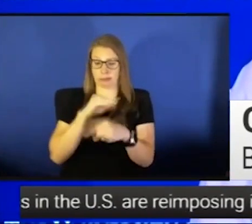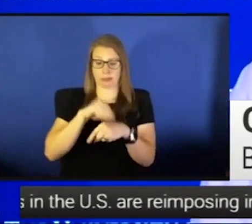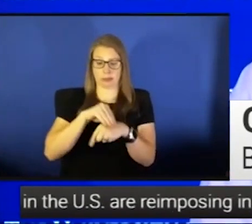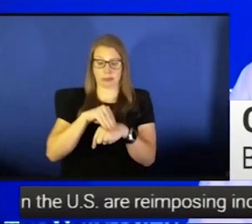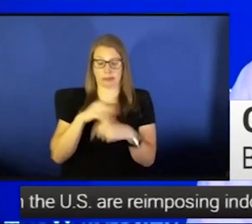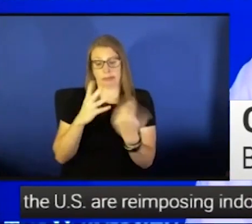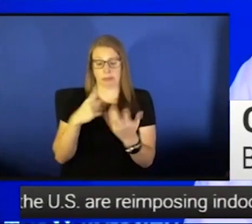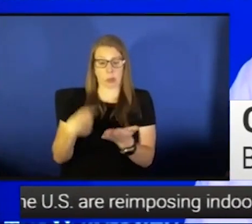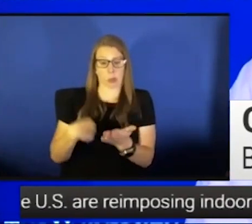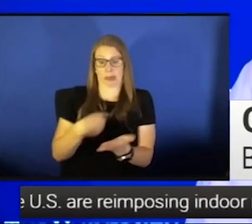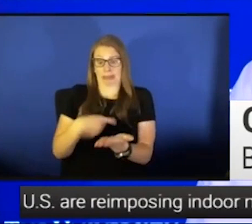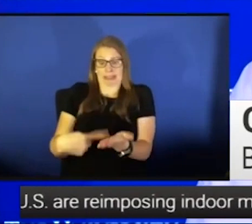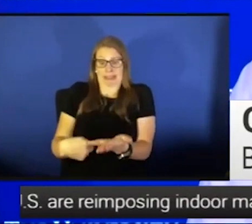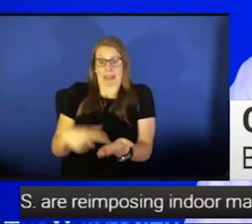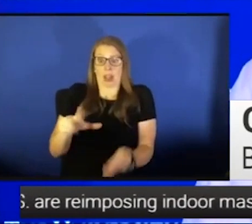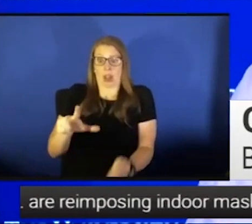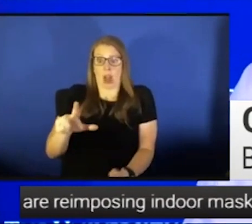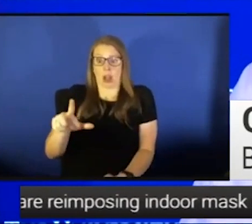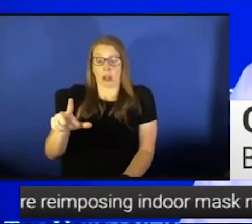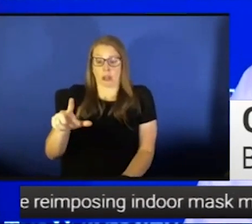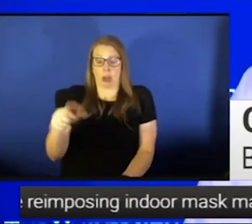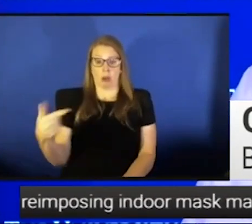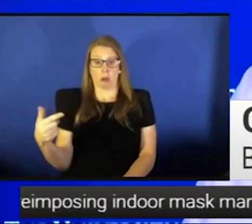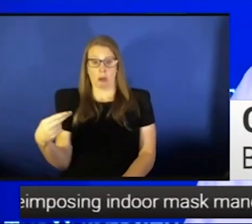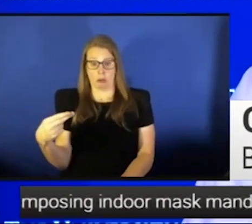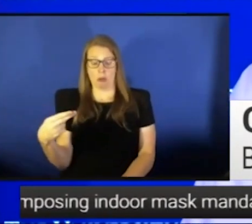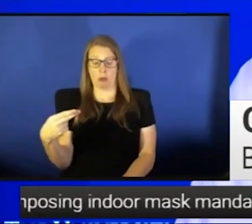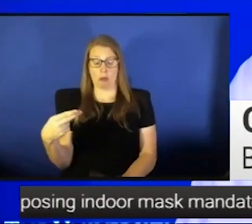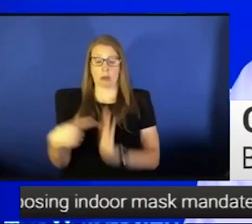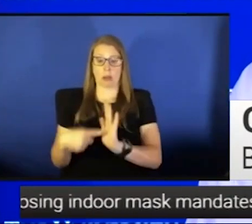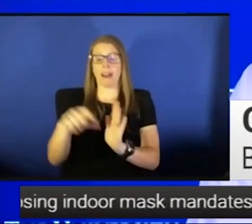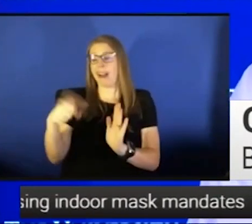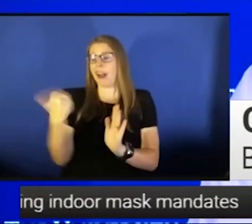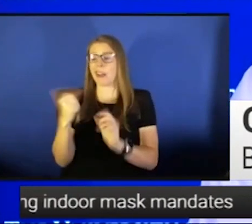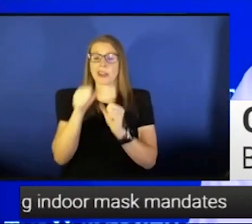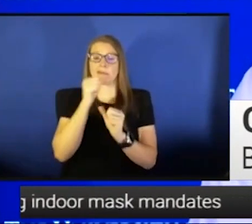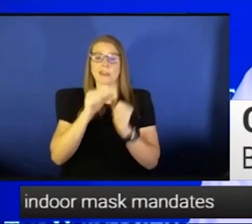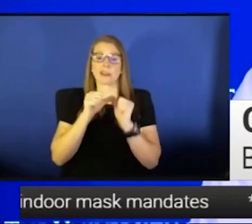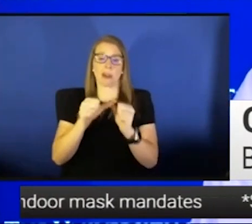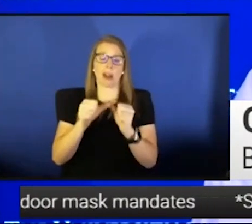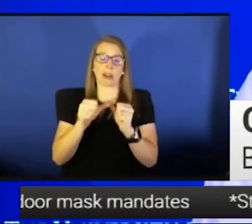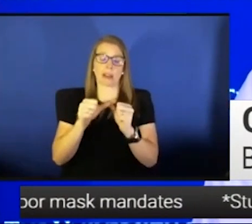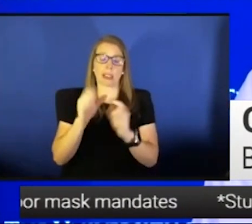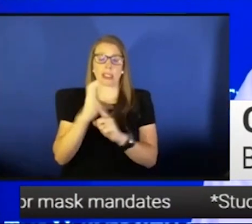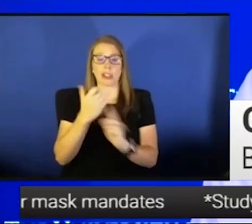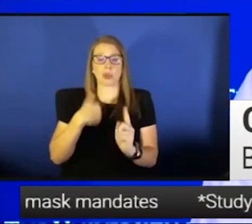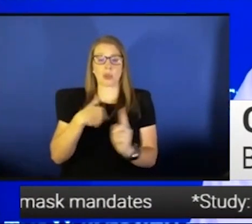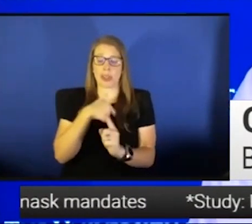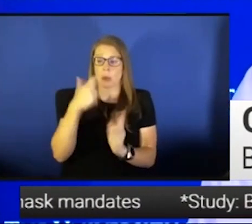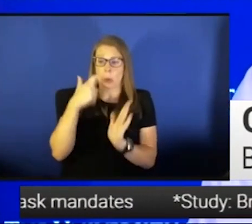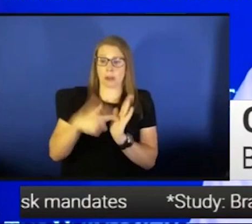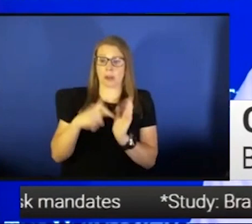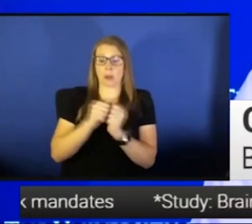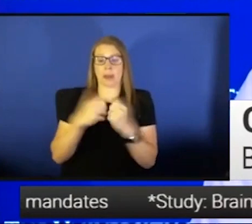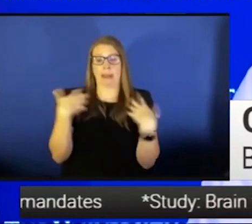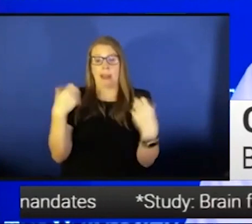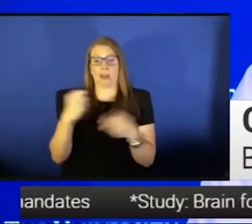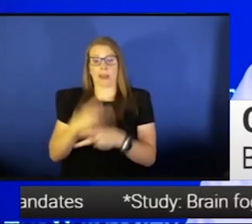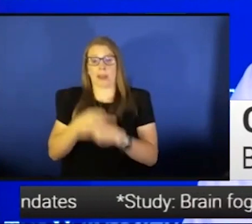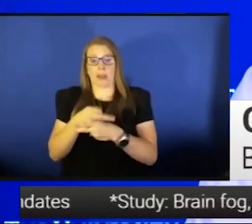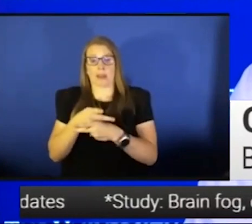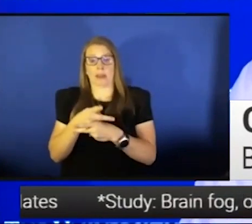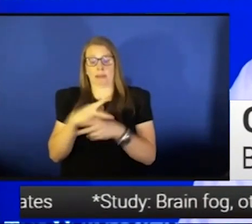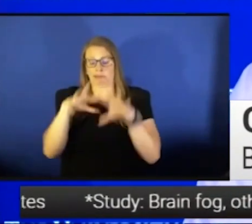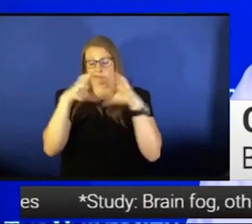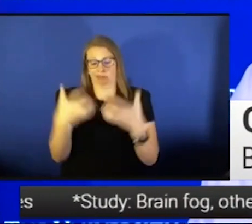long COVID, much like other chronic conditions that we are seeing in the healthcare realm,